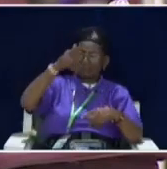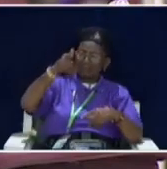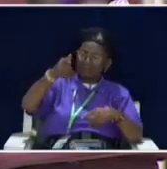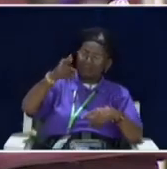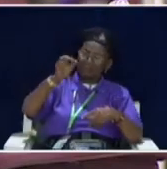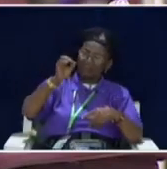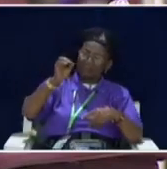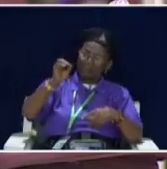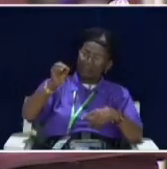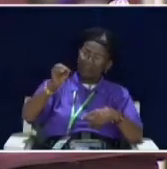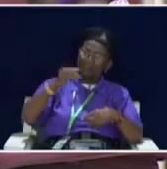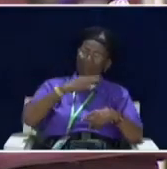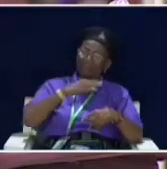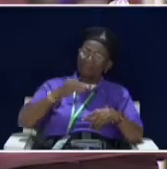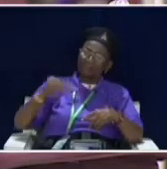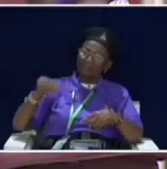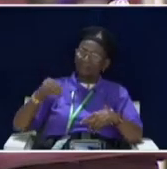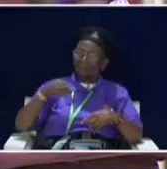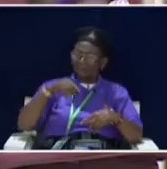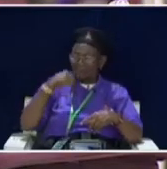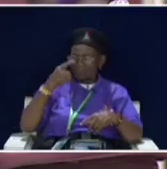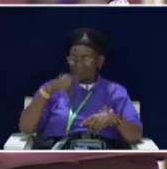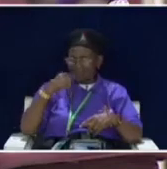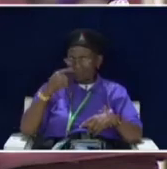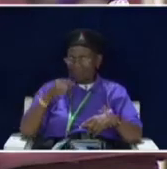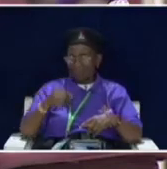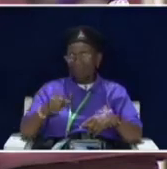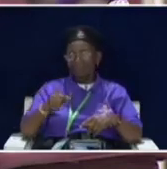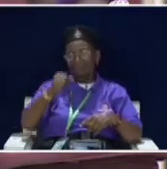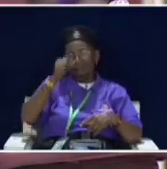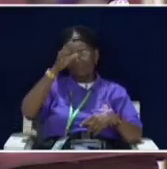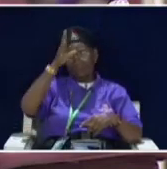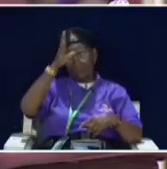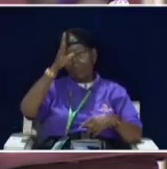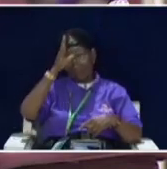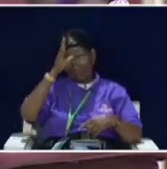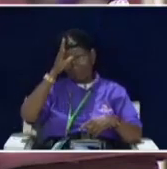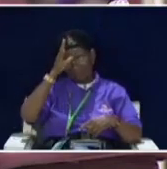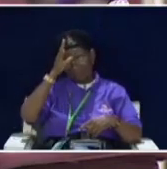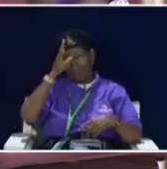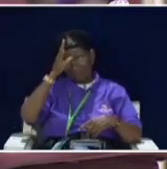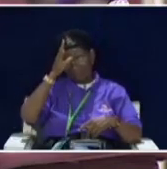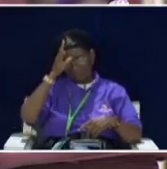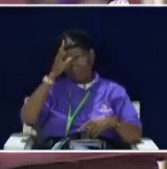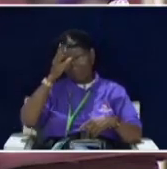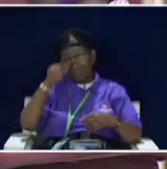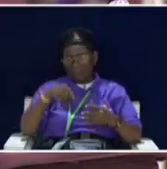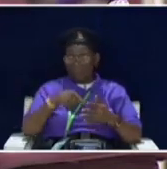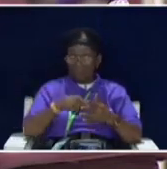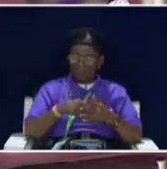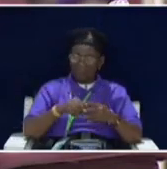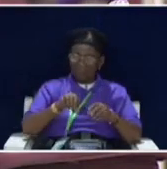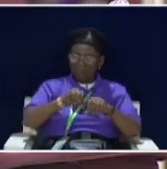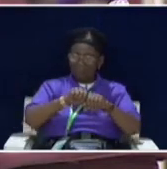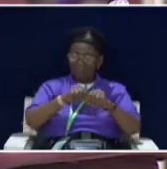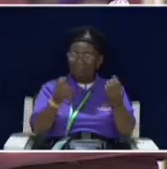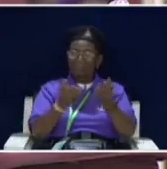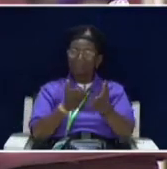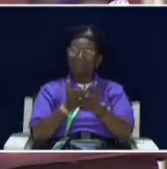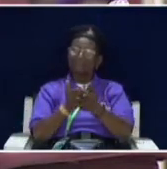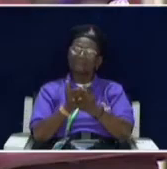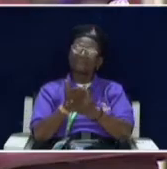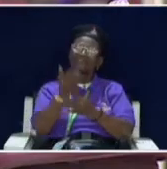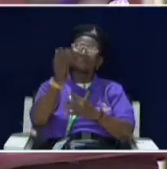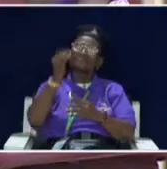And say, Daddy, This breakthrough is more than I